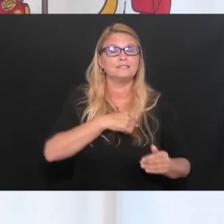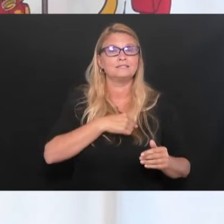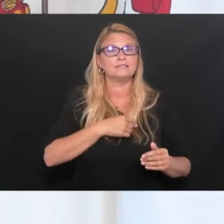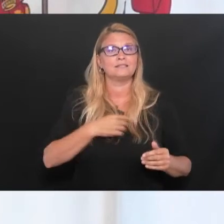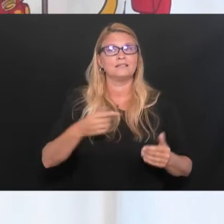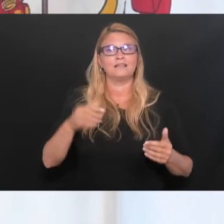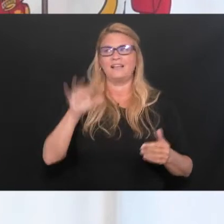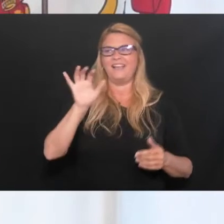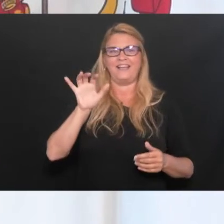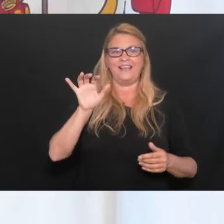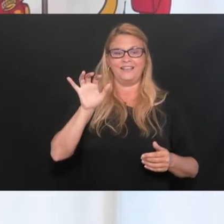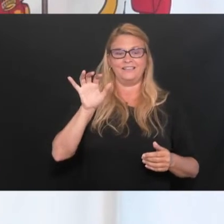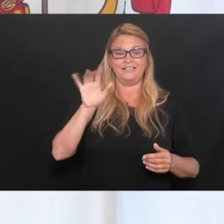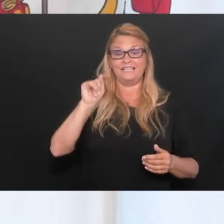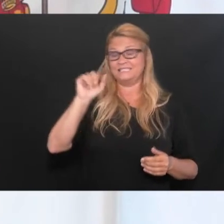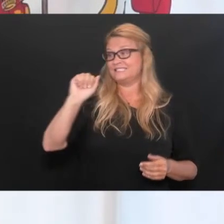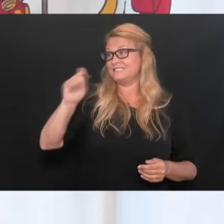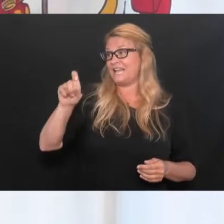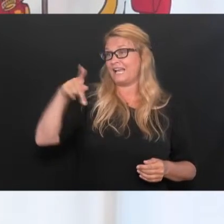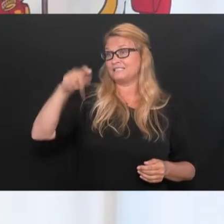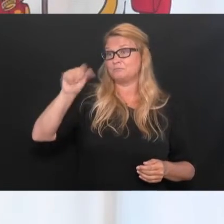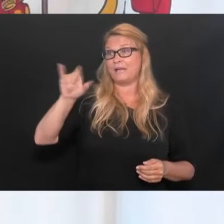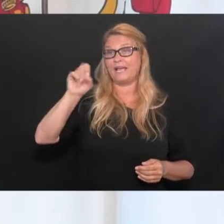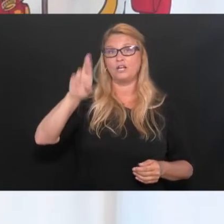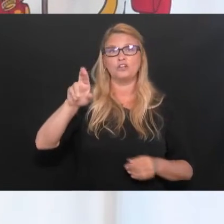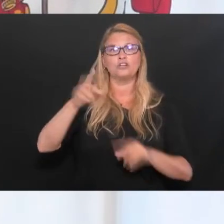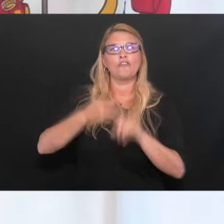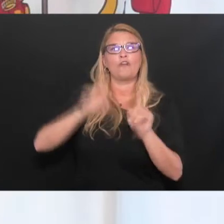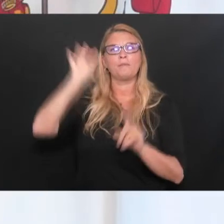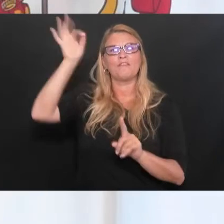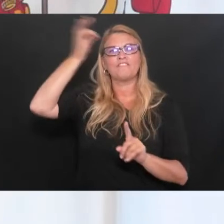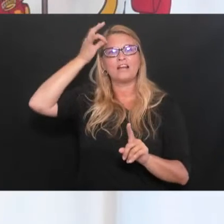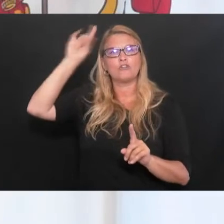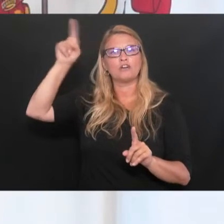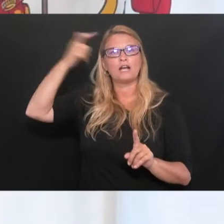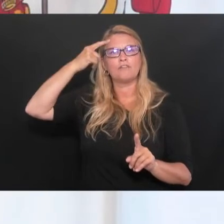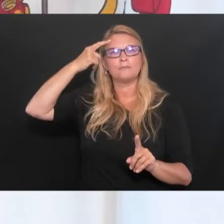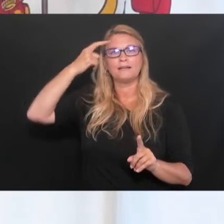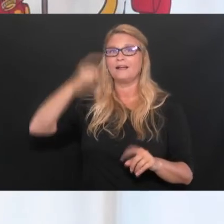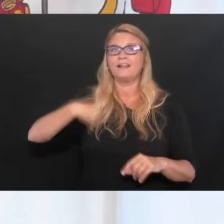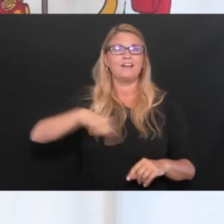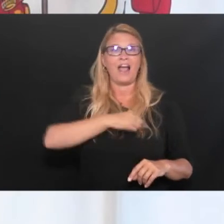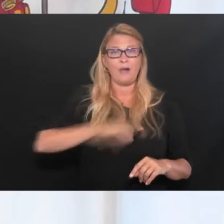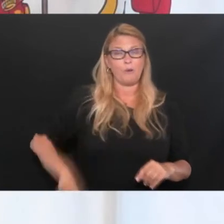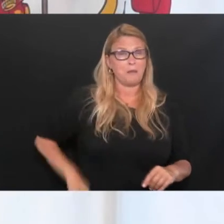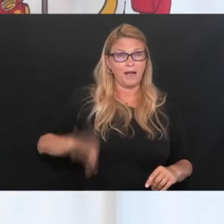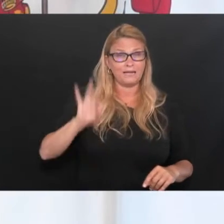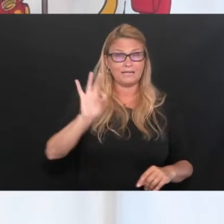taxpayers' dollars, but it's coming from the federal government. It's not coming out of our pocket in West Virginia.